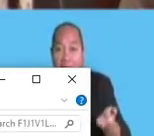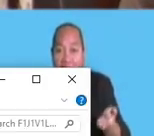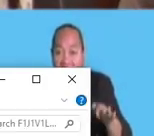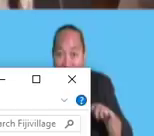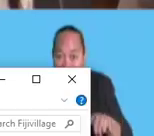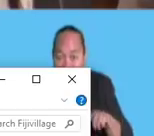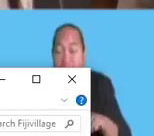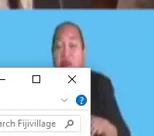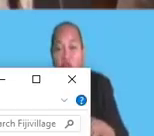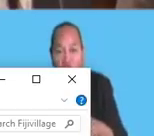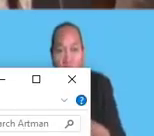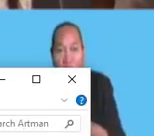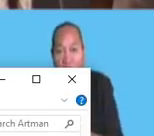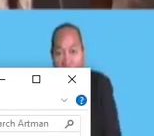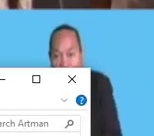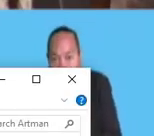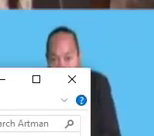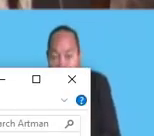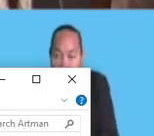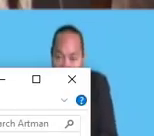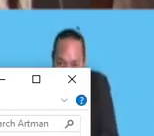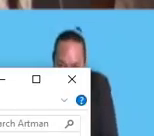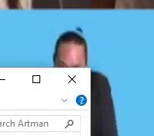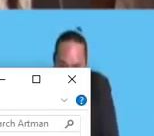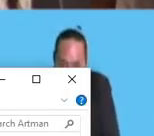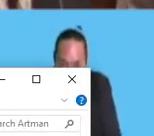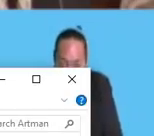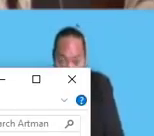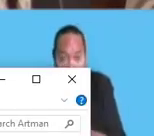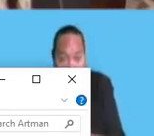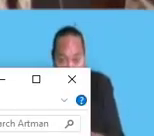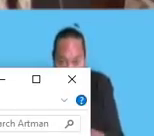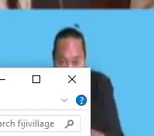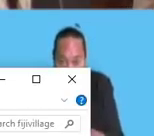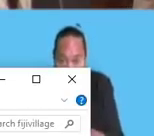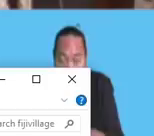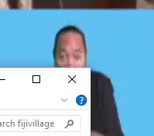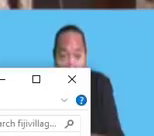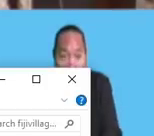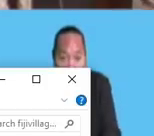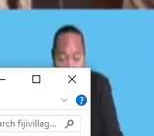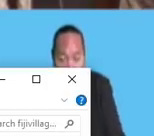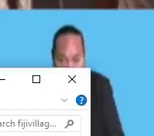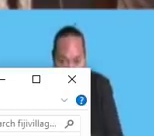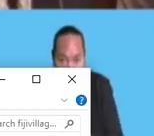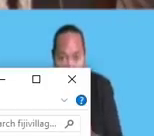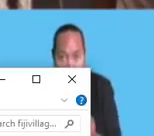expenditure, revenue, investment returns, public and private engagements, and prioritizing long and short-term